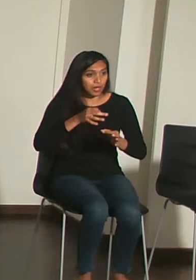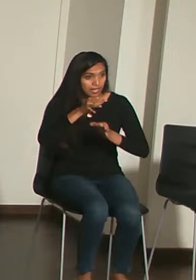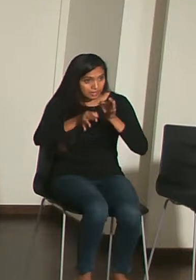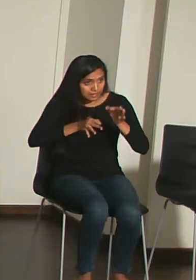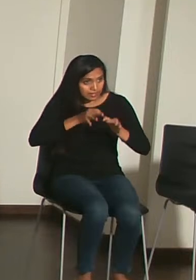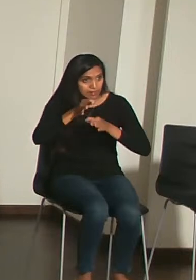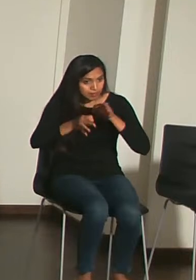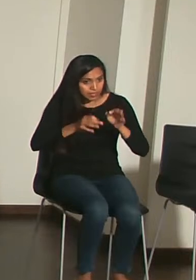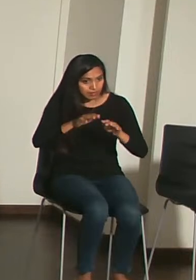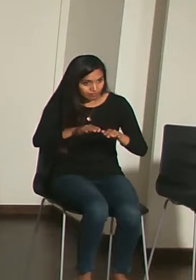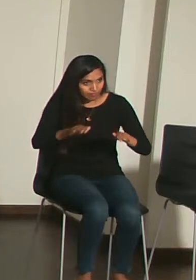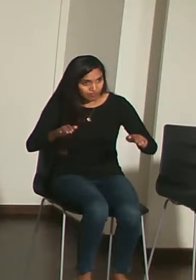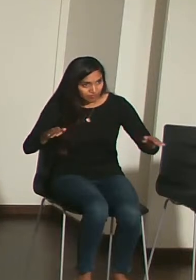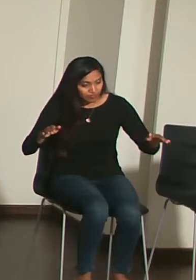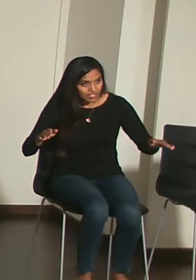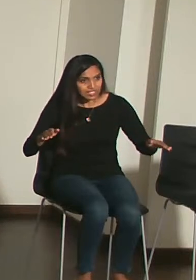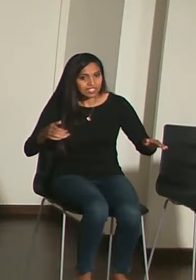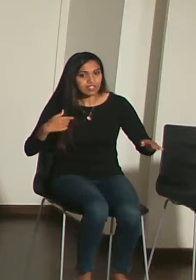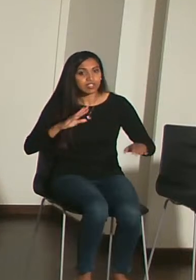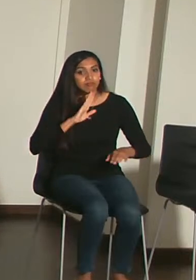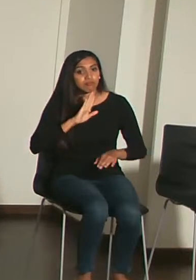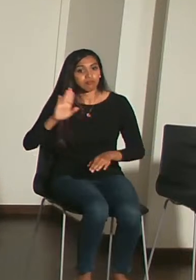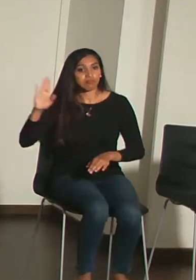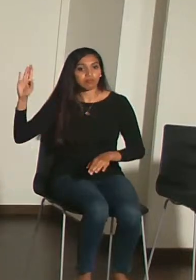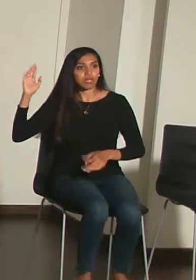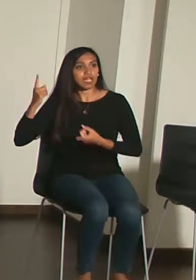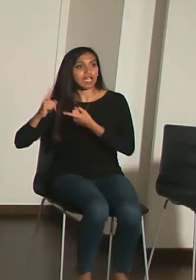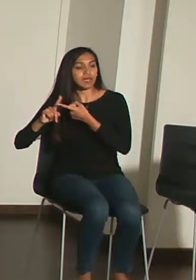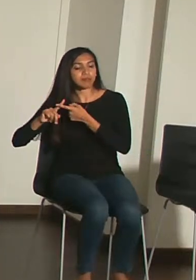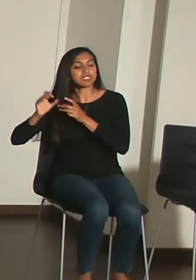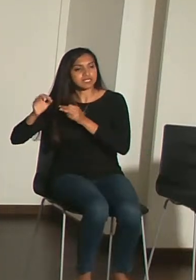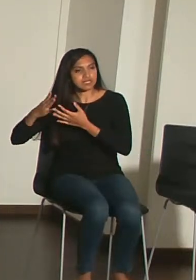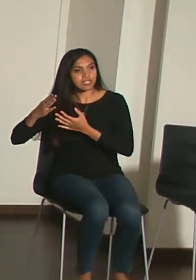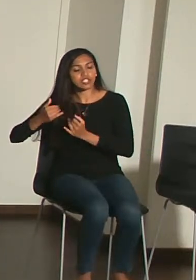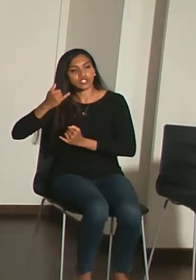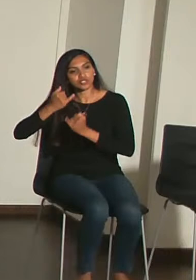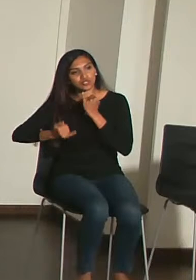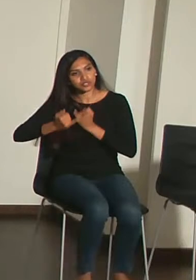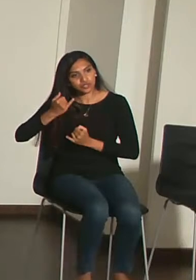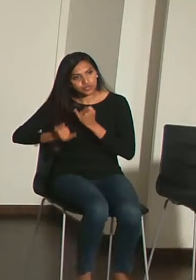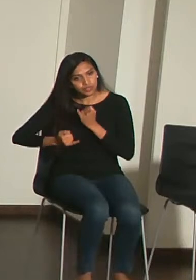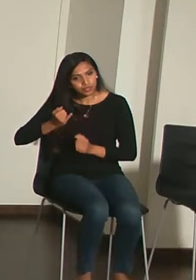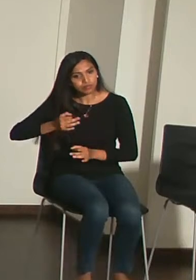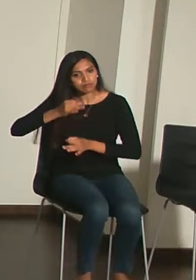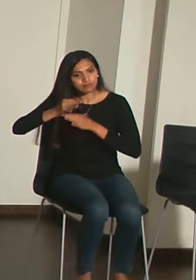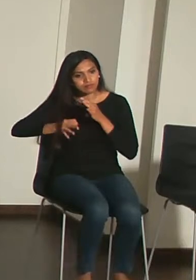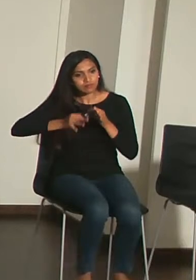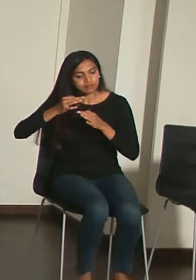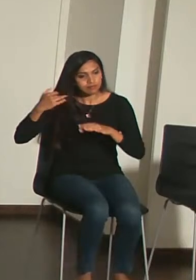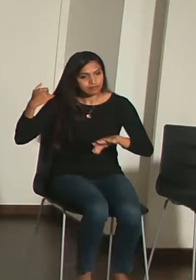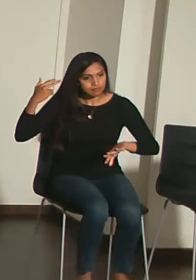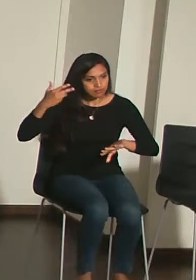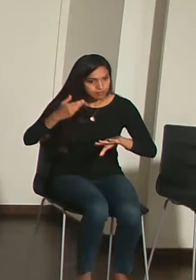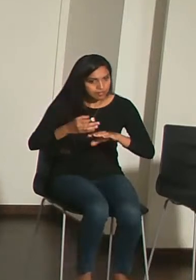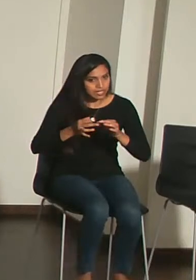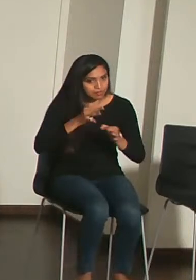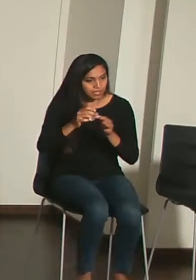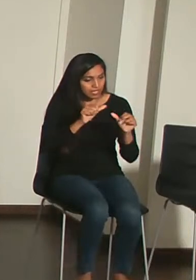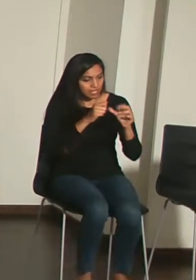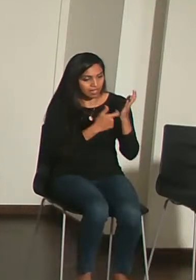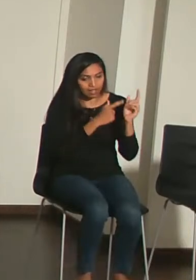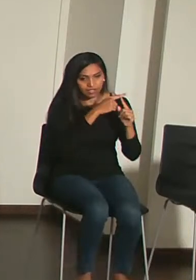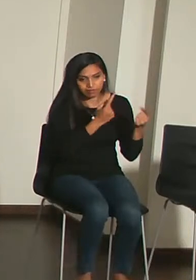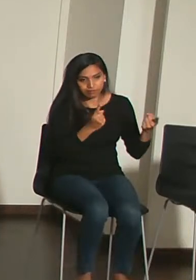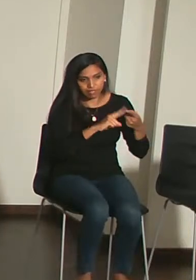conversation, talking about the history of living as a woman in Sri Lanka. And sorry, I went on a bit of